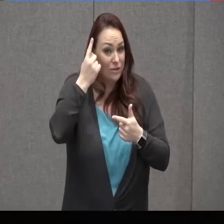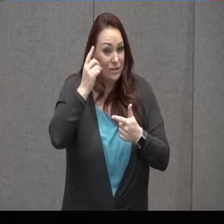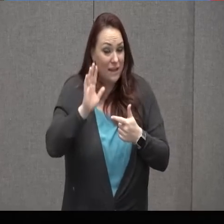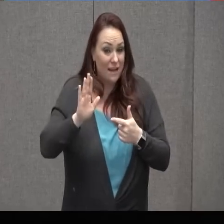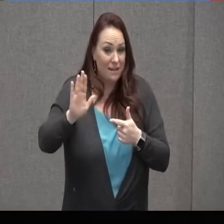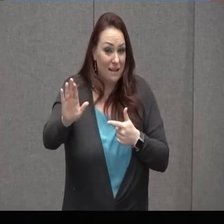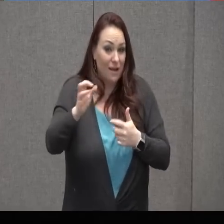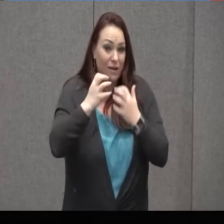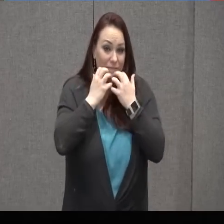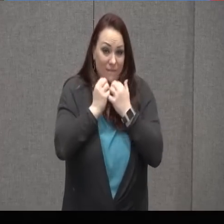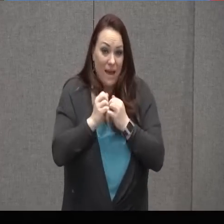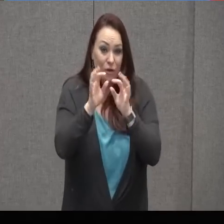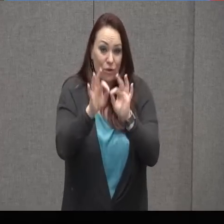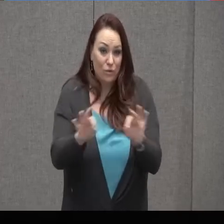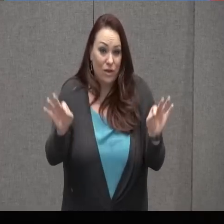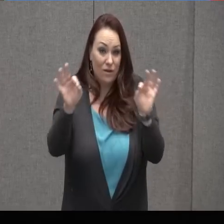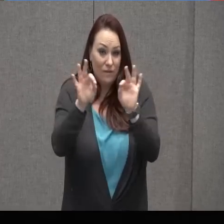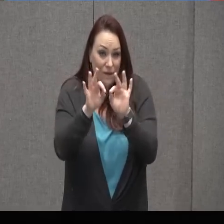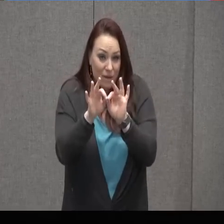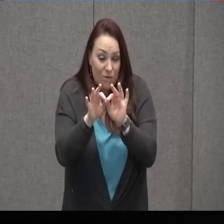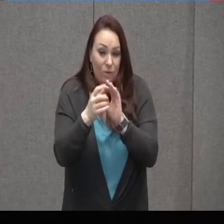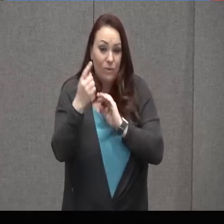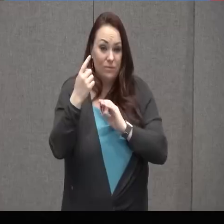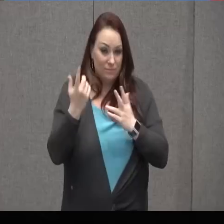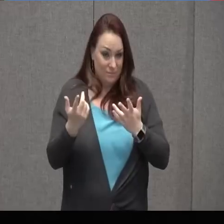or importance of them.